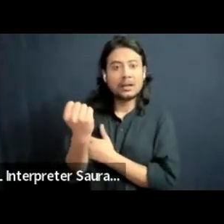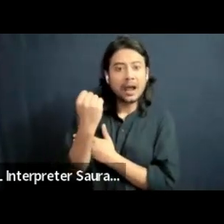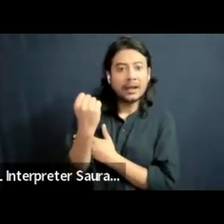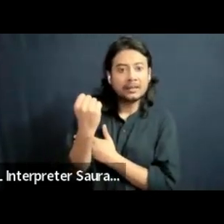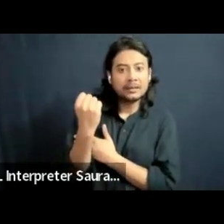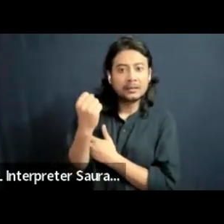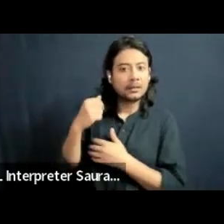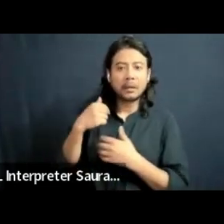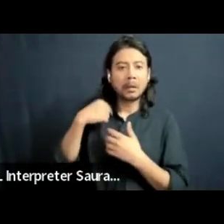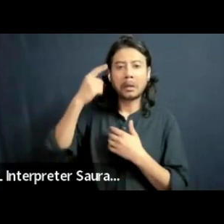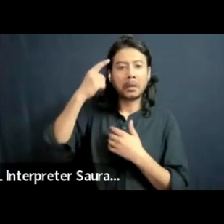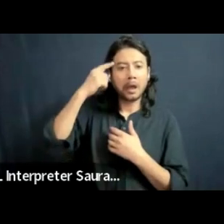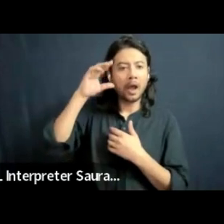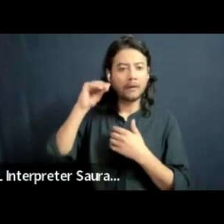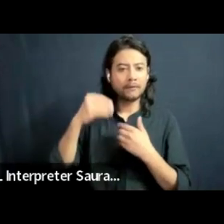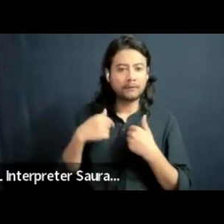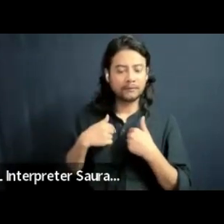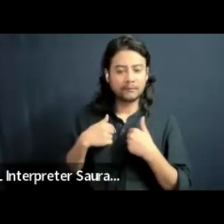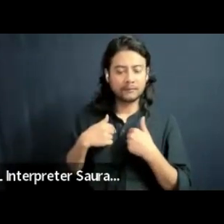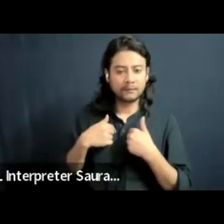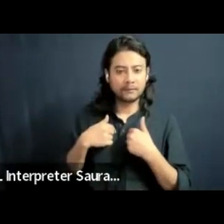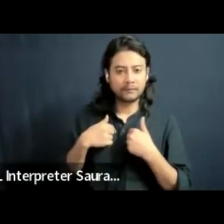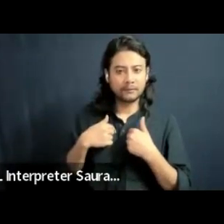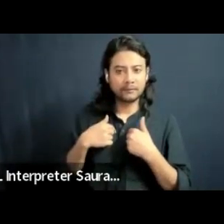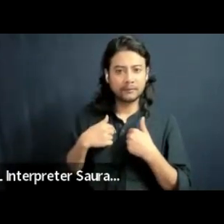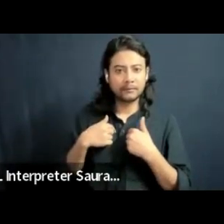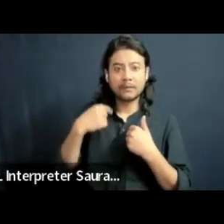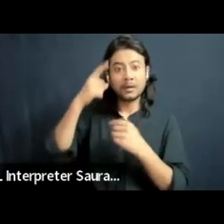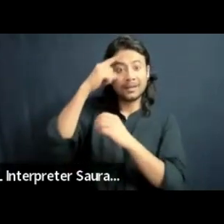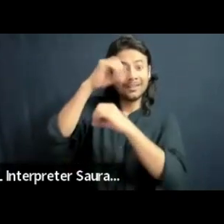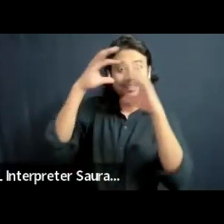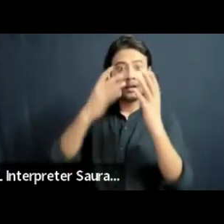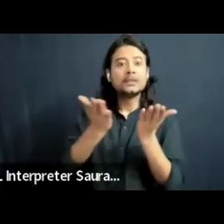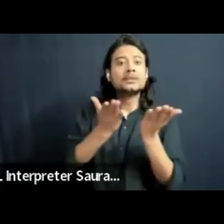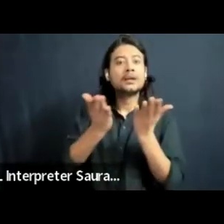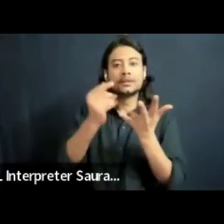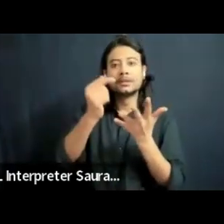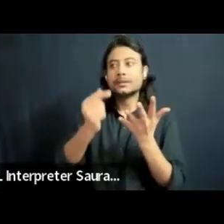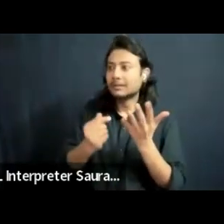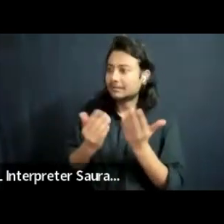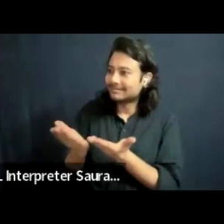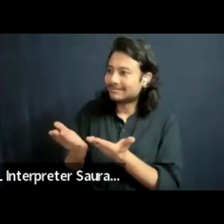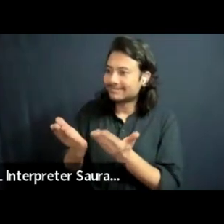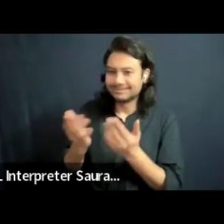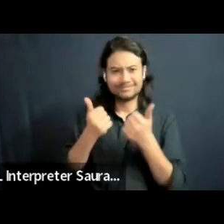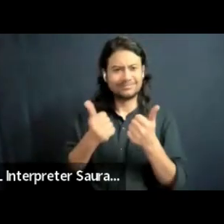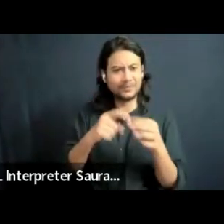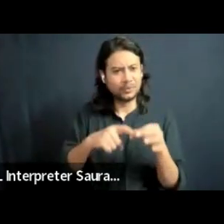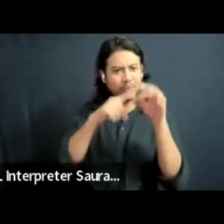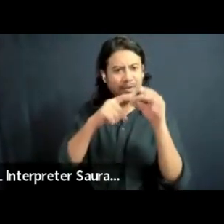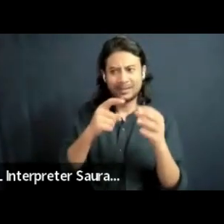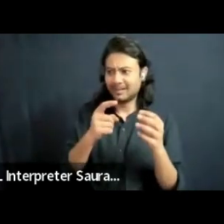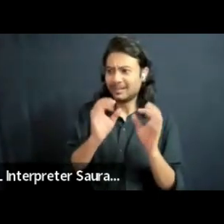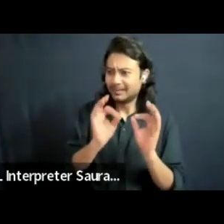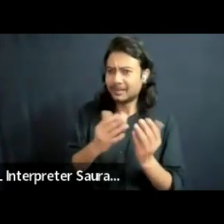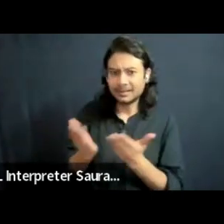thought we were providing services and good services, but probably there was charity behind our thinking.